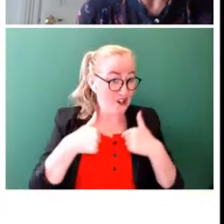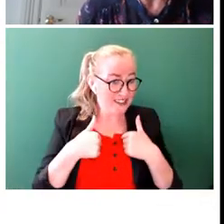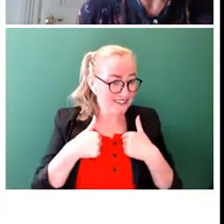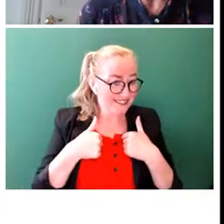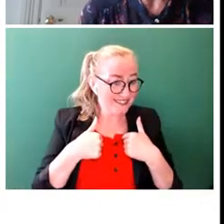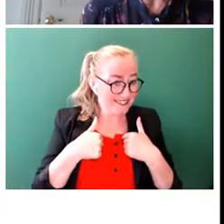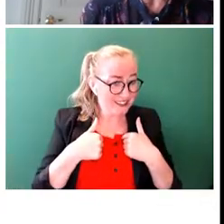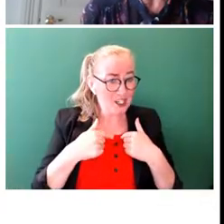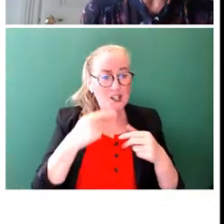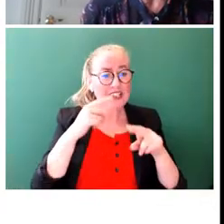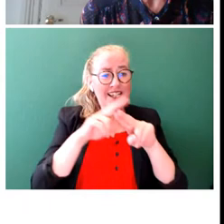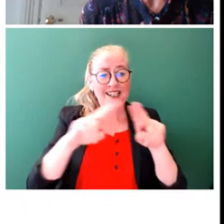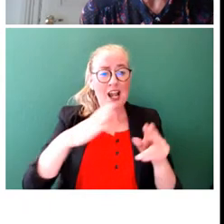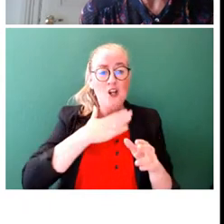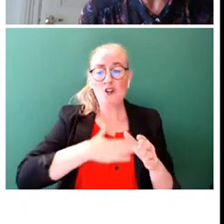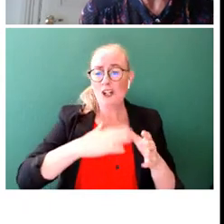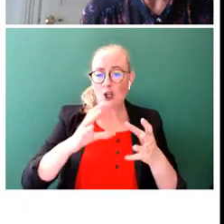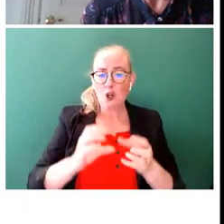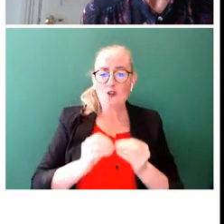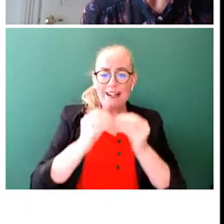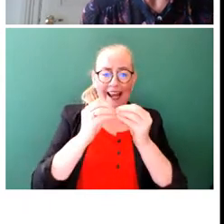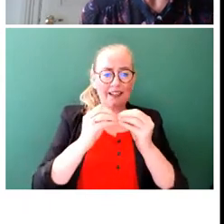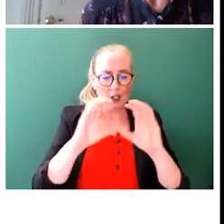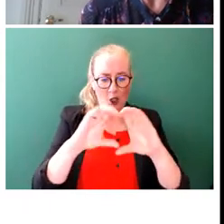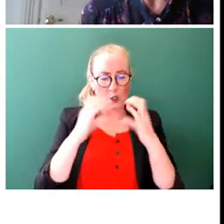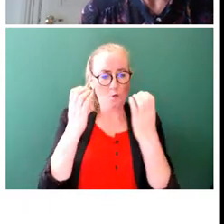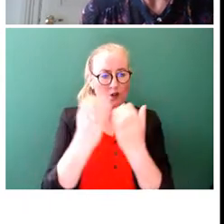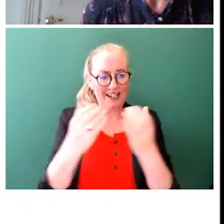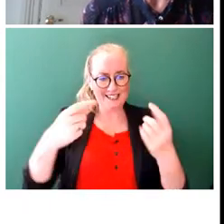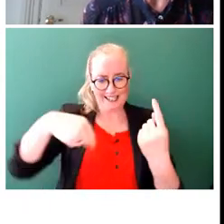necessarily when we talk about creating inclusive communities